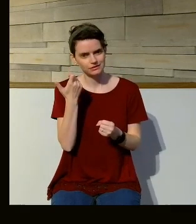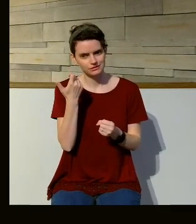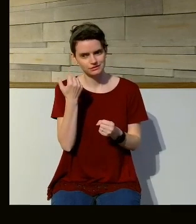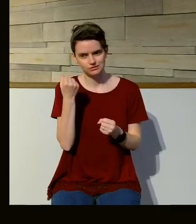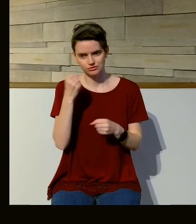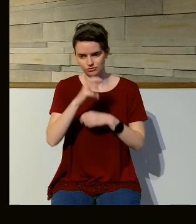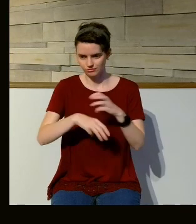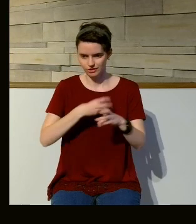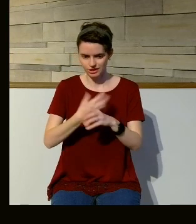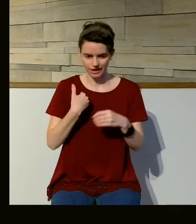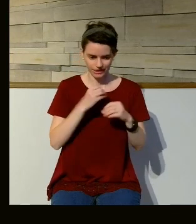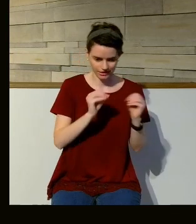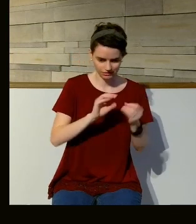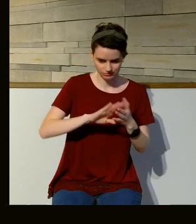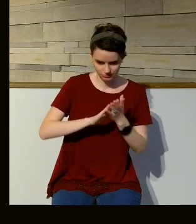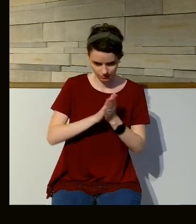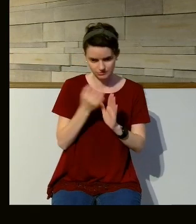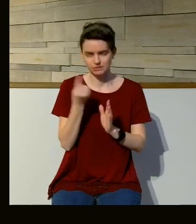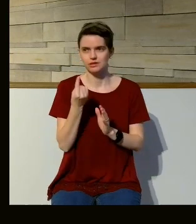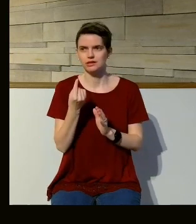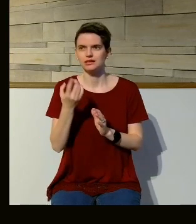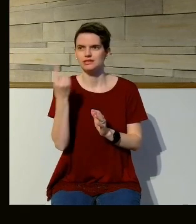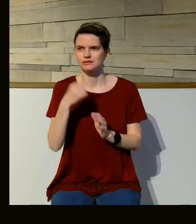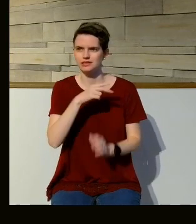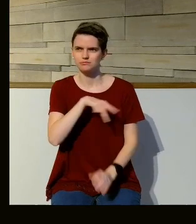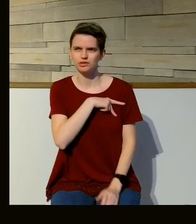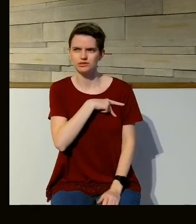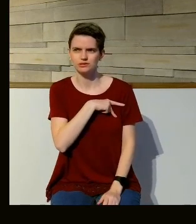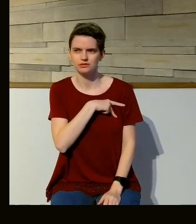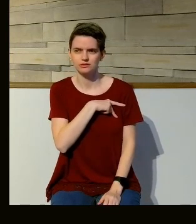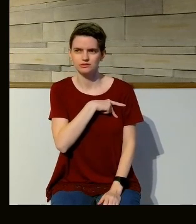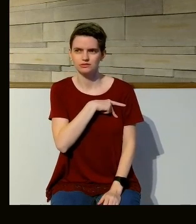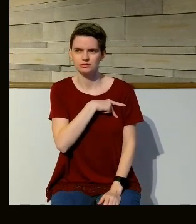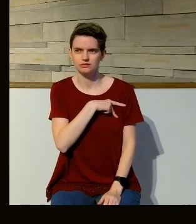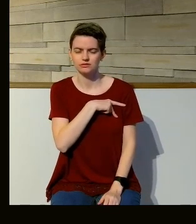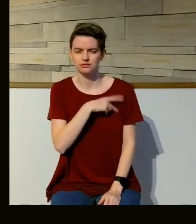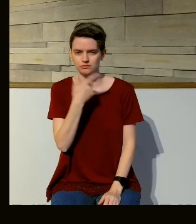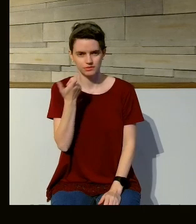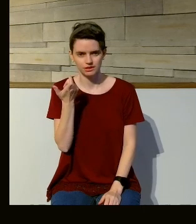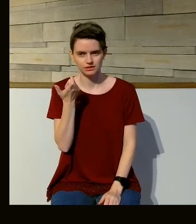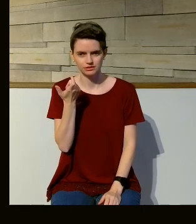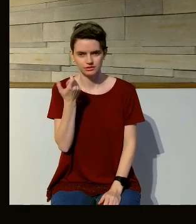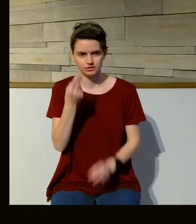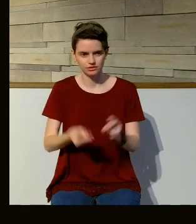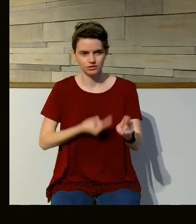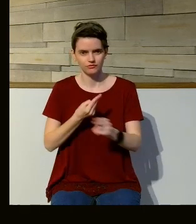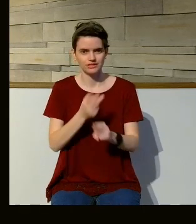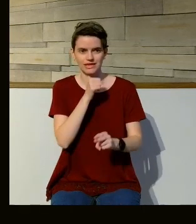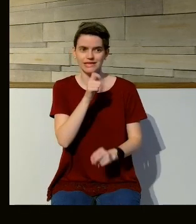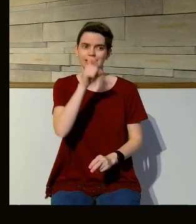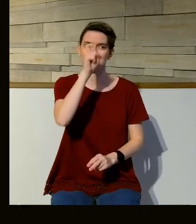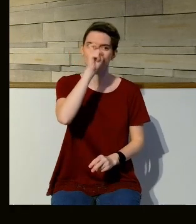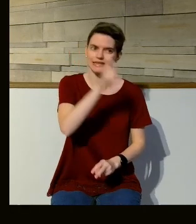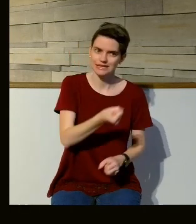nihilo, out of nothing. And then you would need a being that is personal. Why? In short, because the universe did not have to